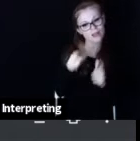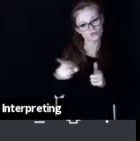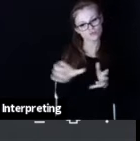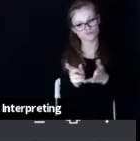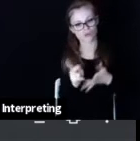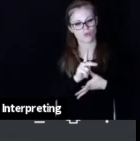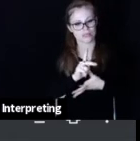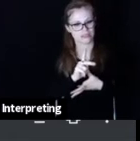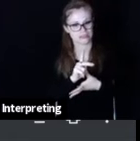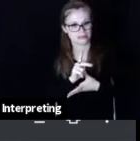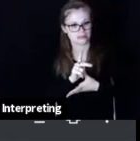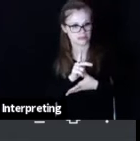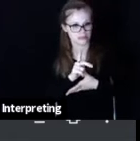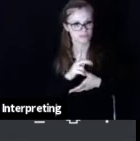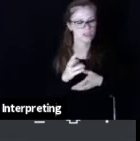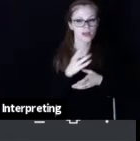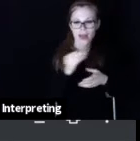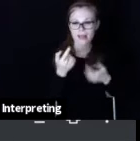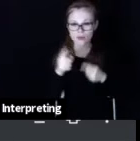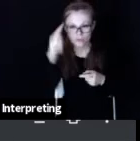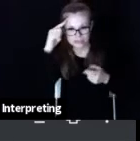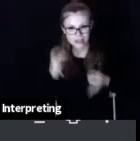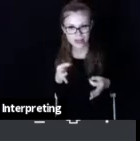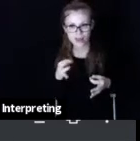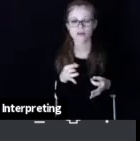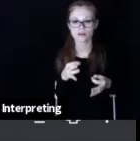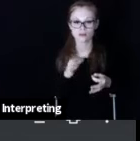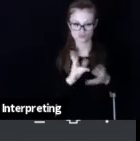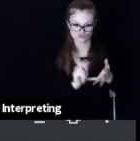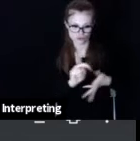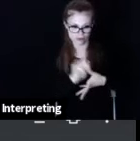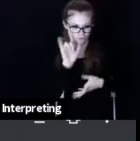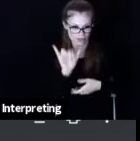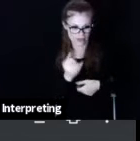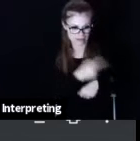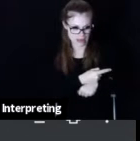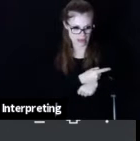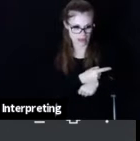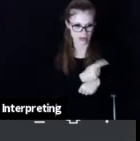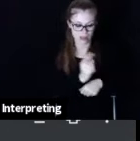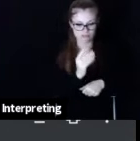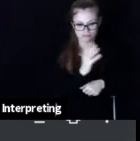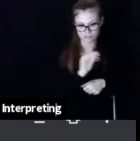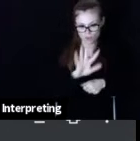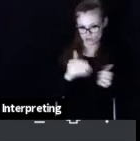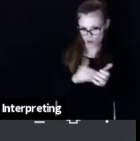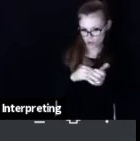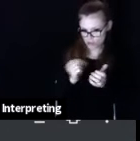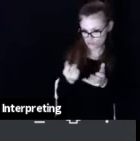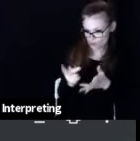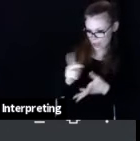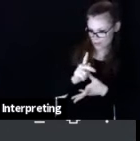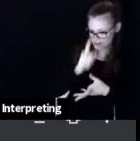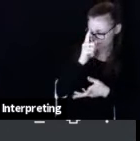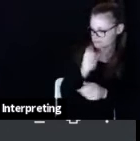your doctor, and deciding whether your priorities for that day, coupled with your provider's priorities for taking good care